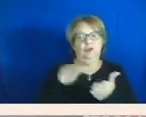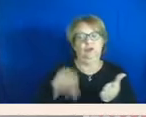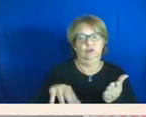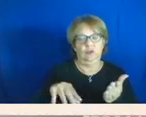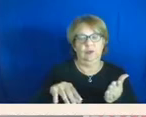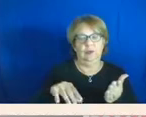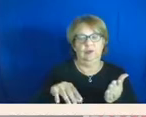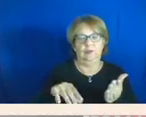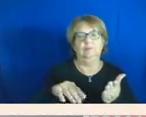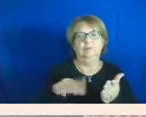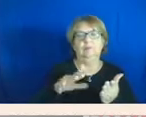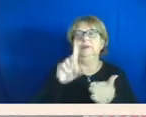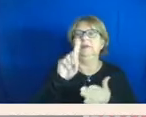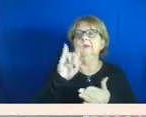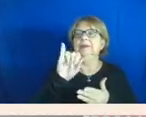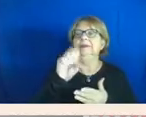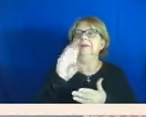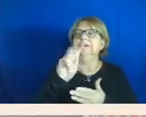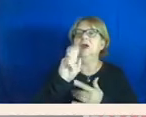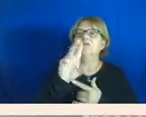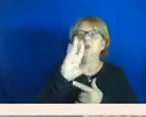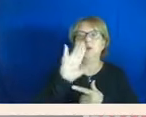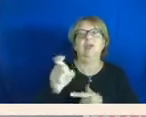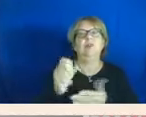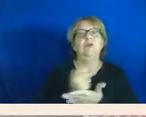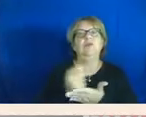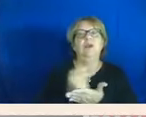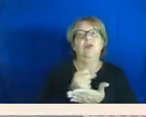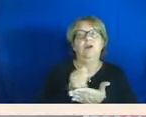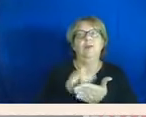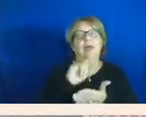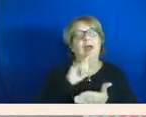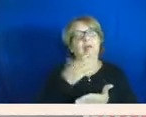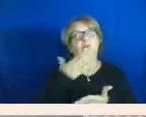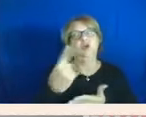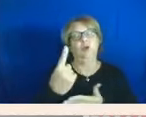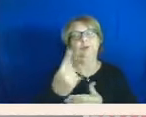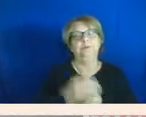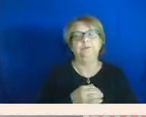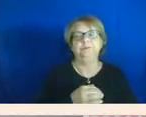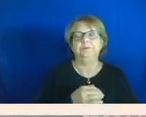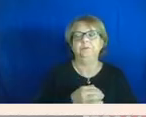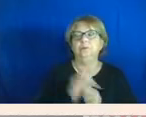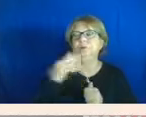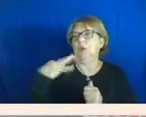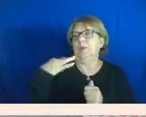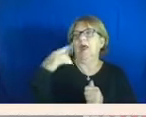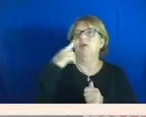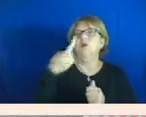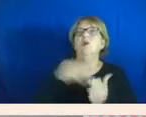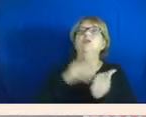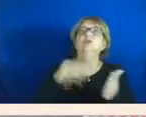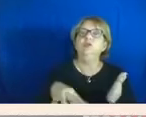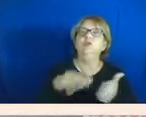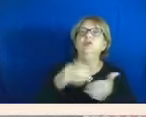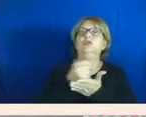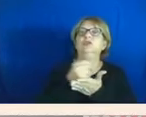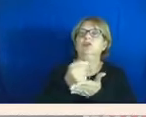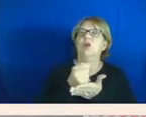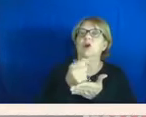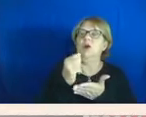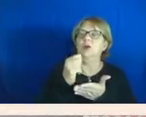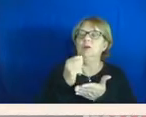Discover will give them a credit card, and it's a really good one. So apply for the student credit cards if they're a student. If they're not